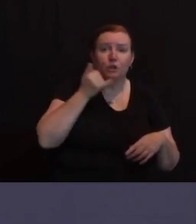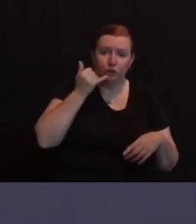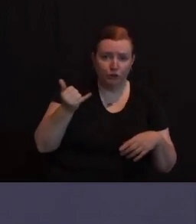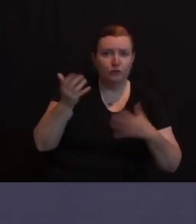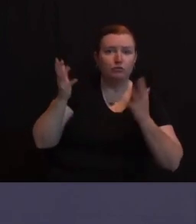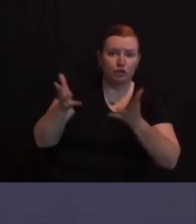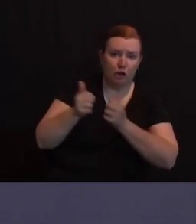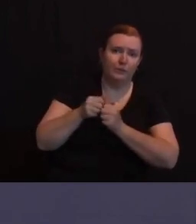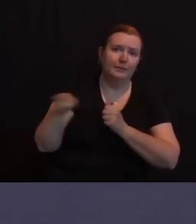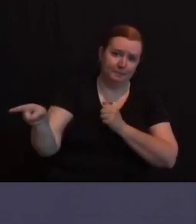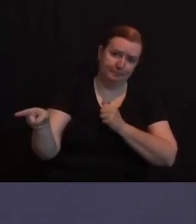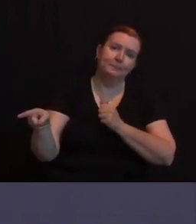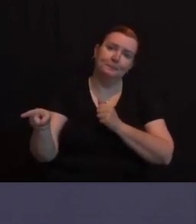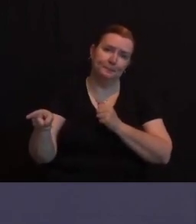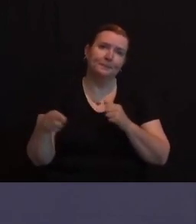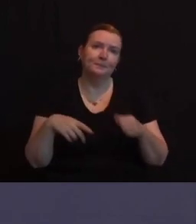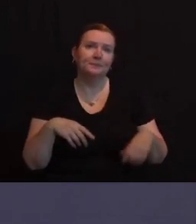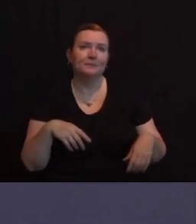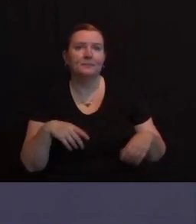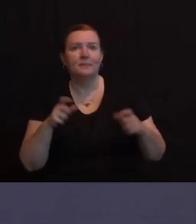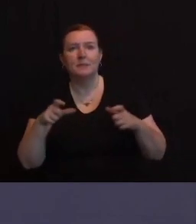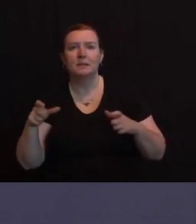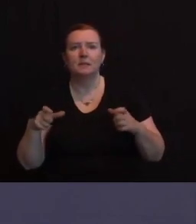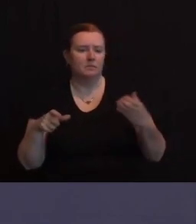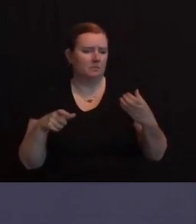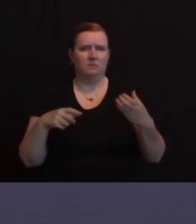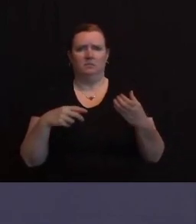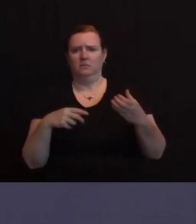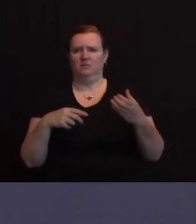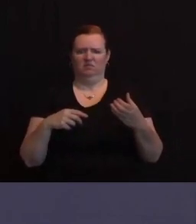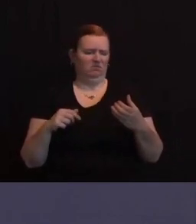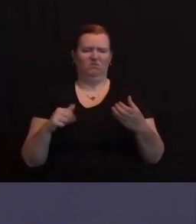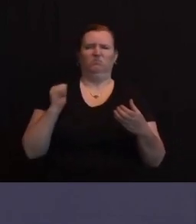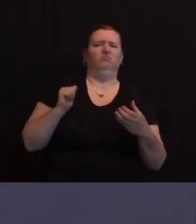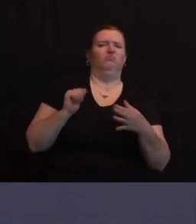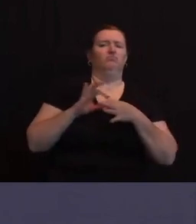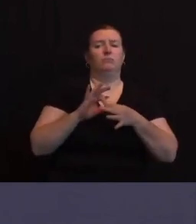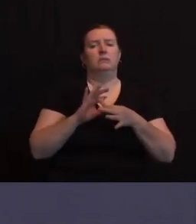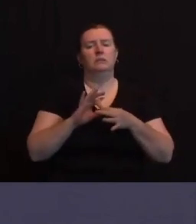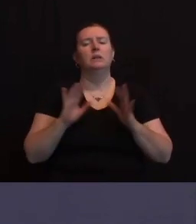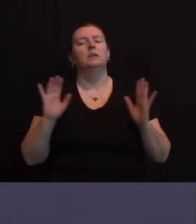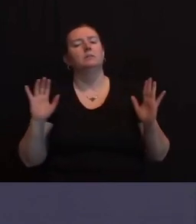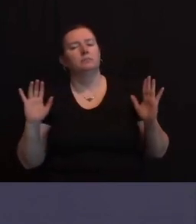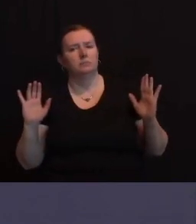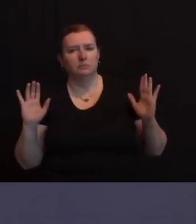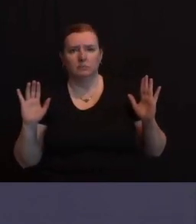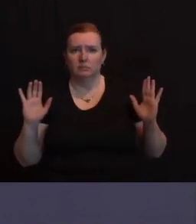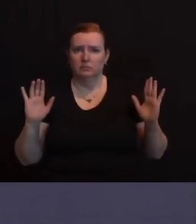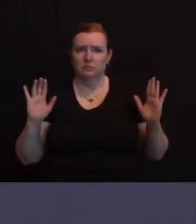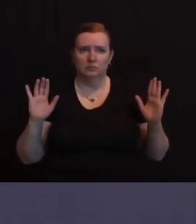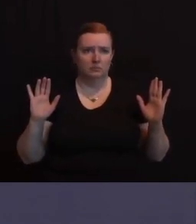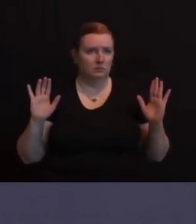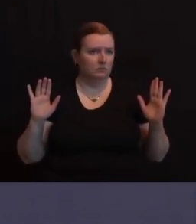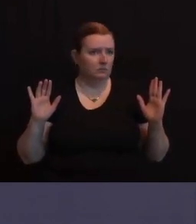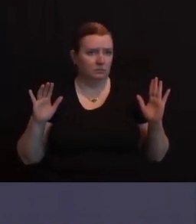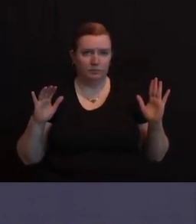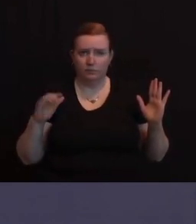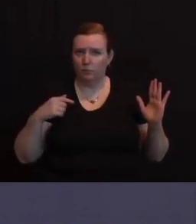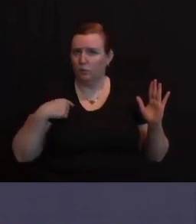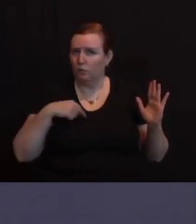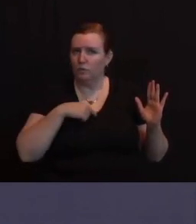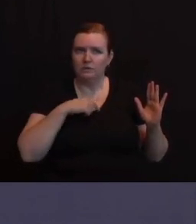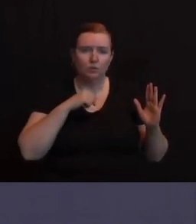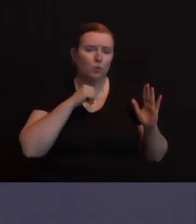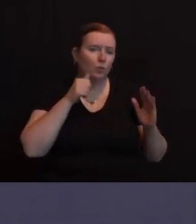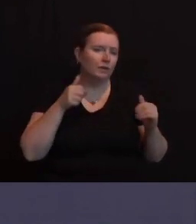that folks are still not taking the call and cooperating at the extent they should. Again, we do not and never will condone illegal behavior, right? And that